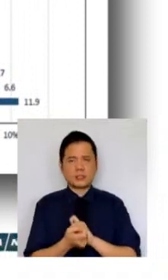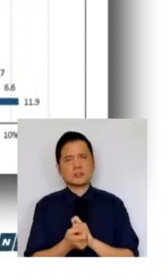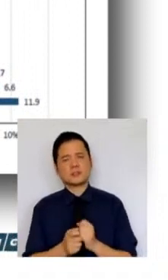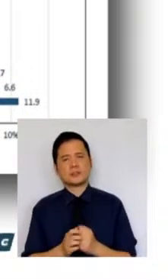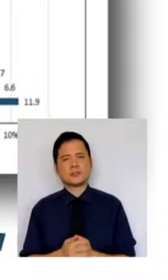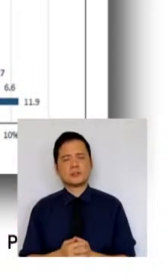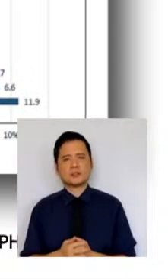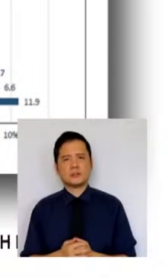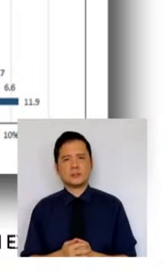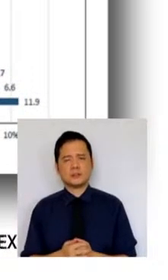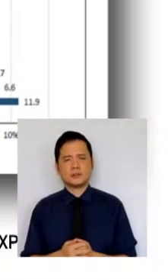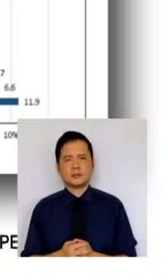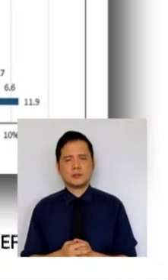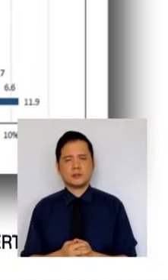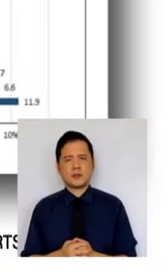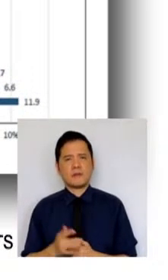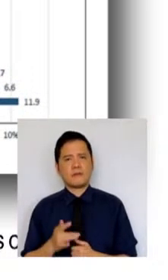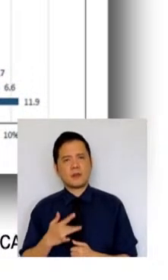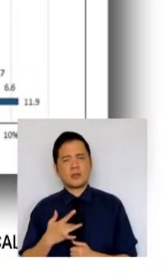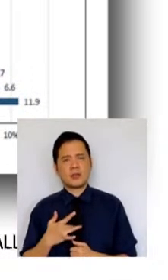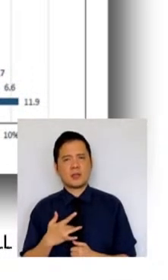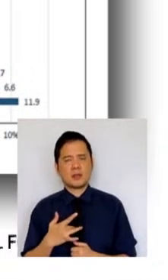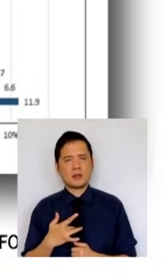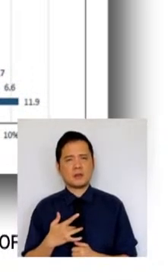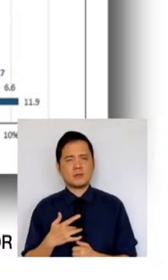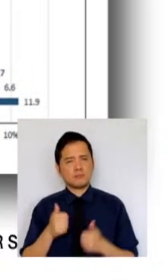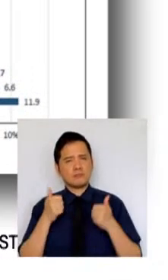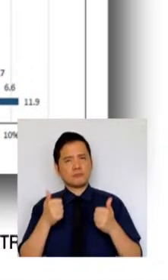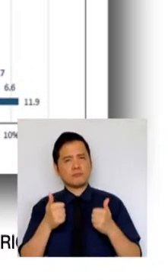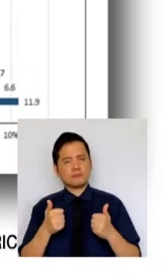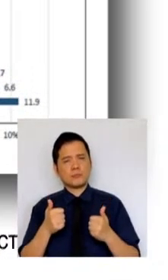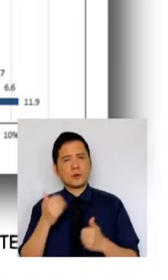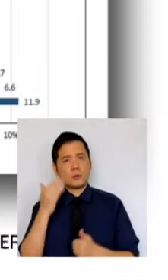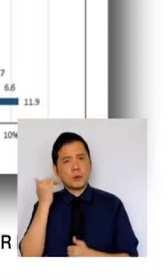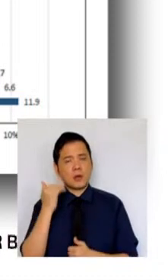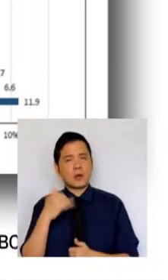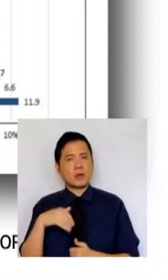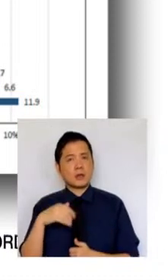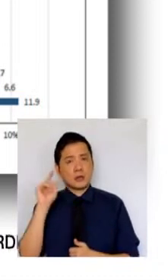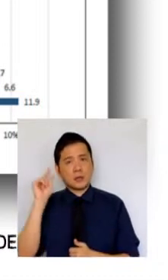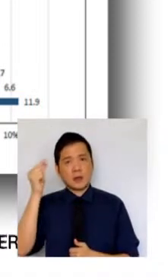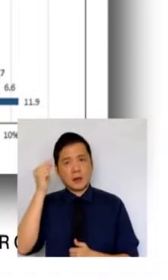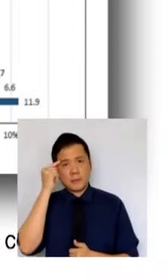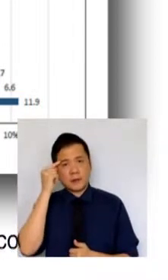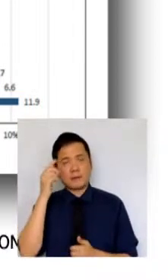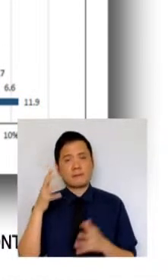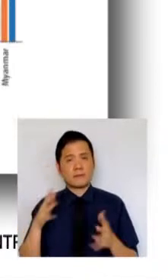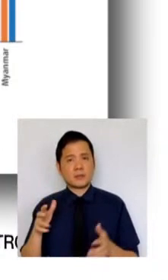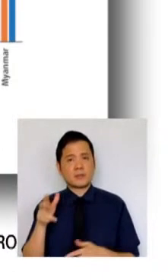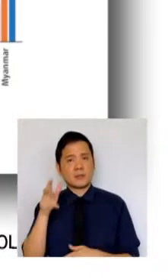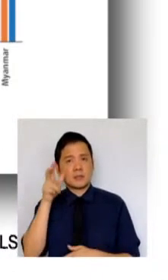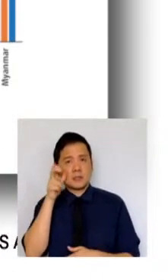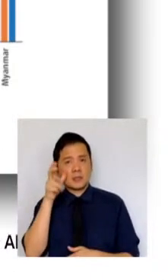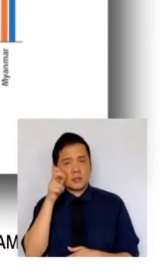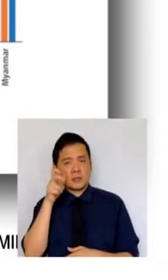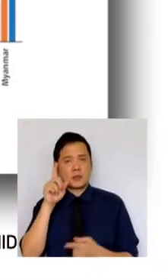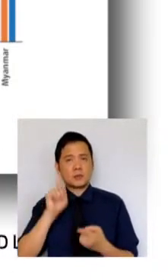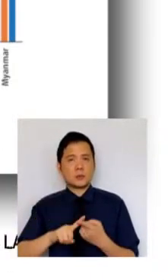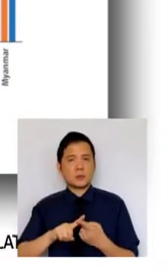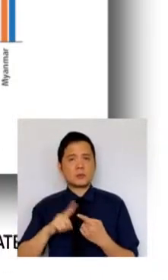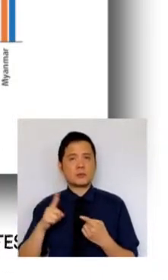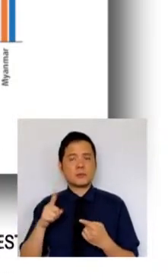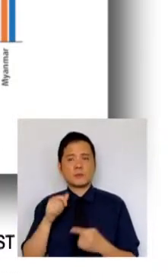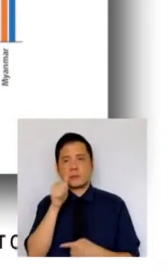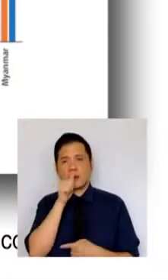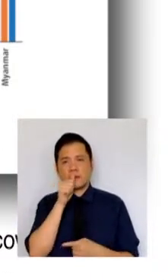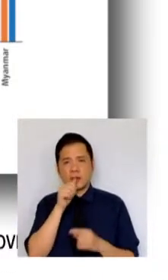it's encouraging that we have listened, or our government has listened, for example, to what the private